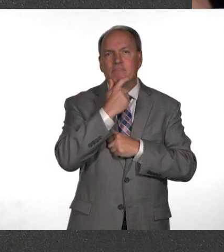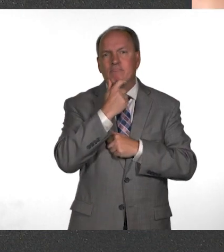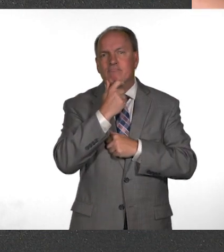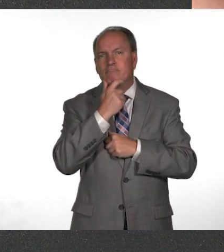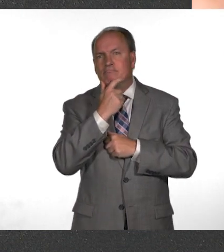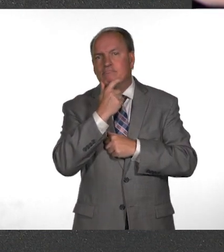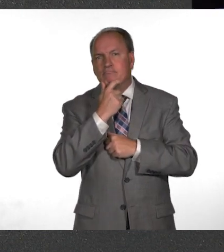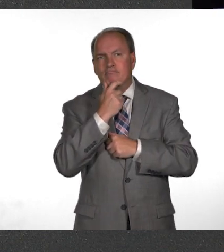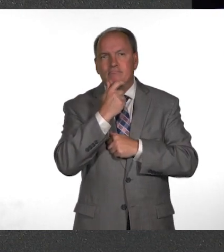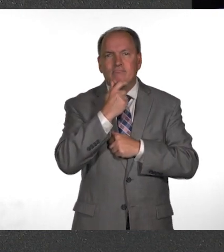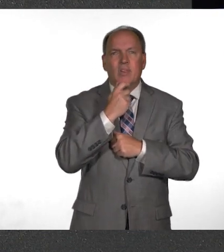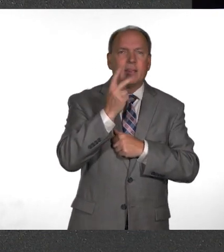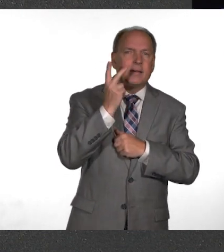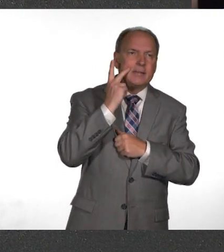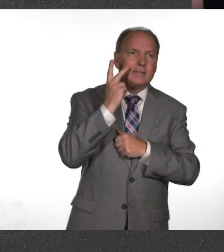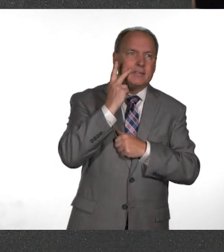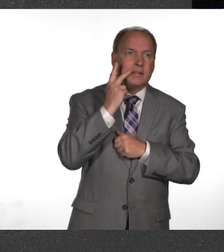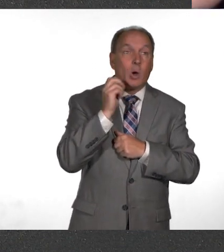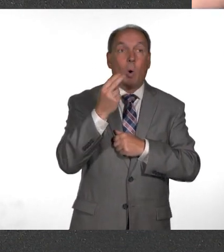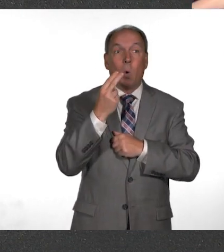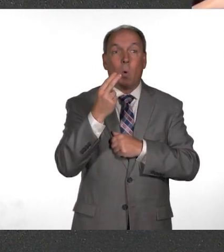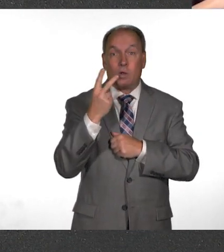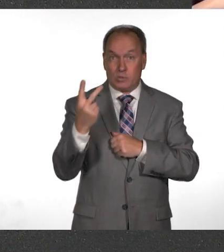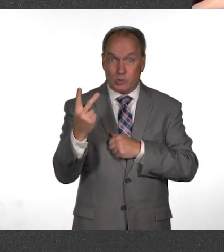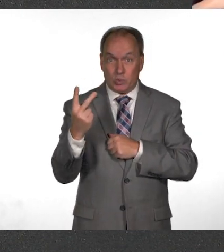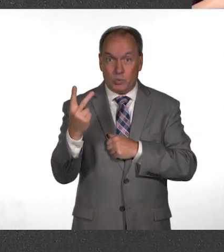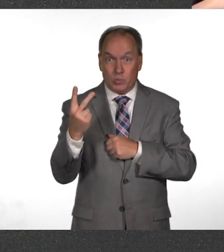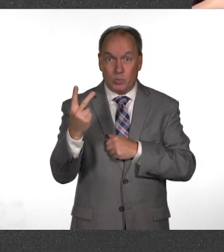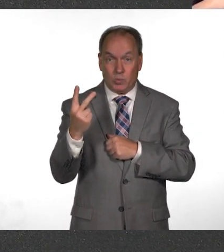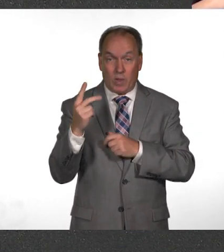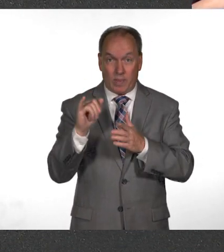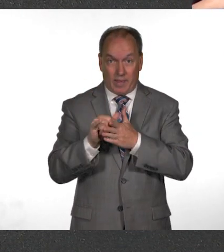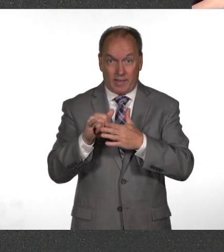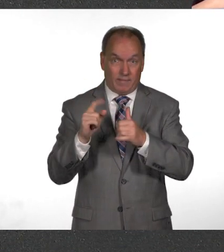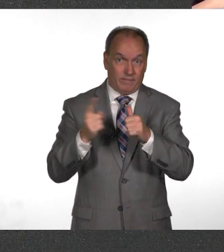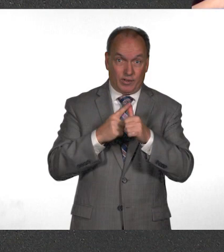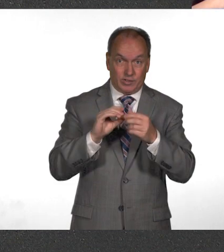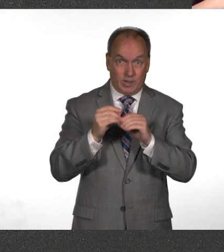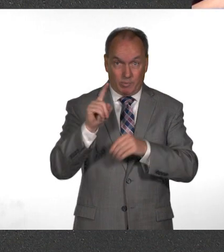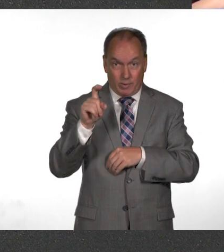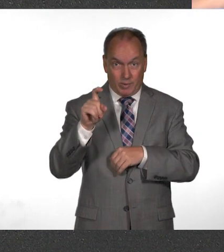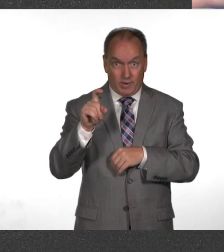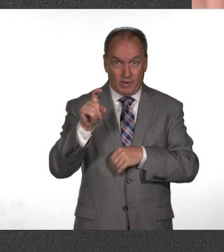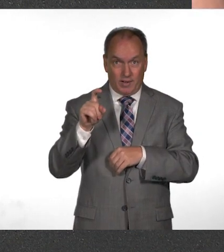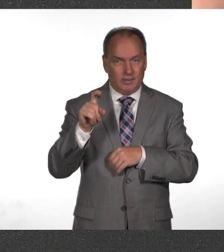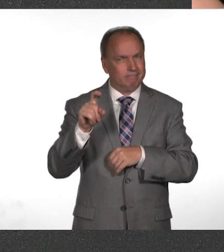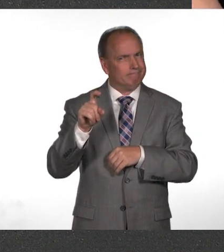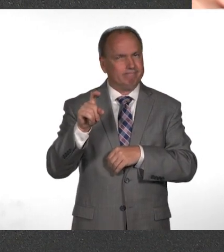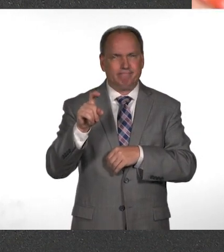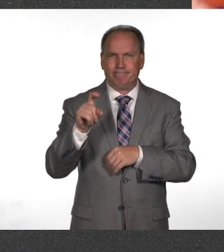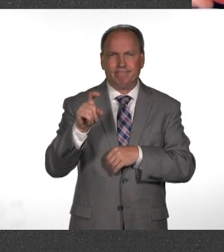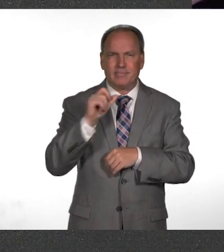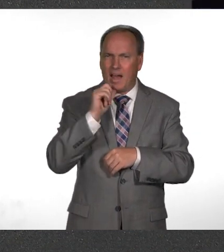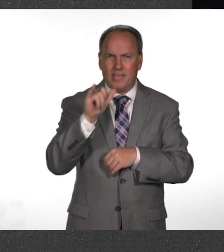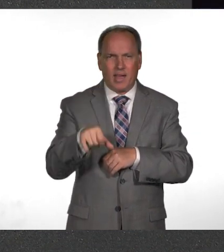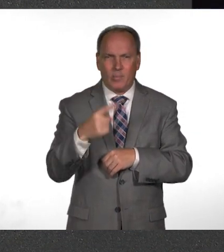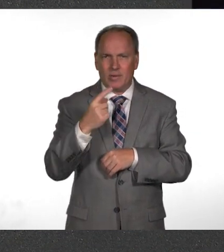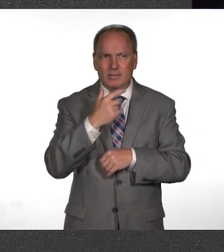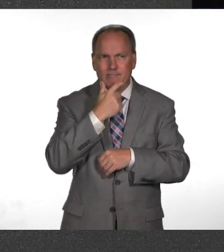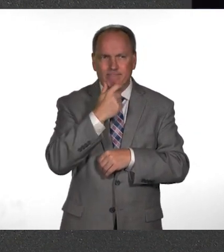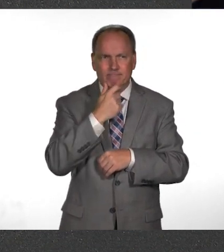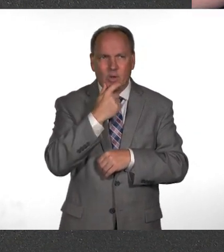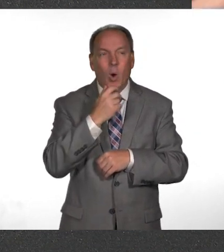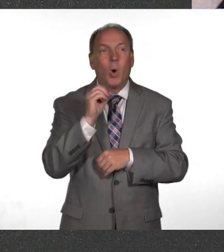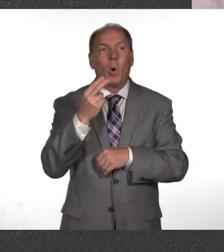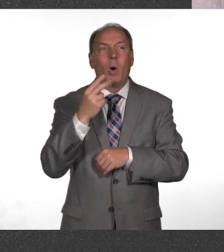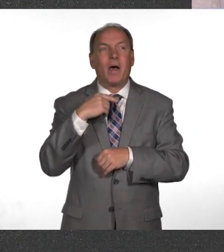it. Let's see. Oh, we're getting closer. Is that the right number? No, not that one.